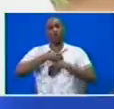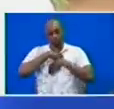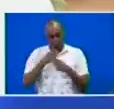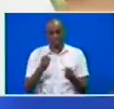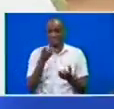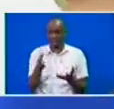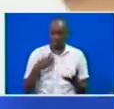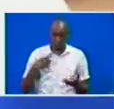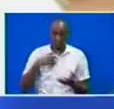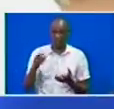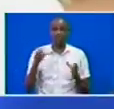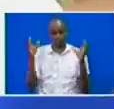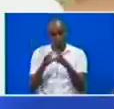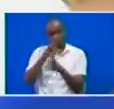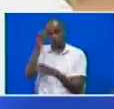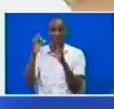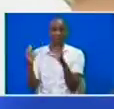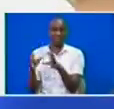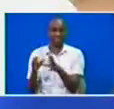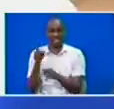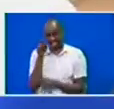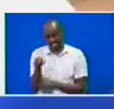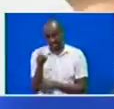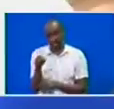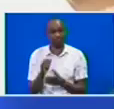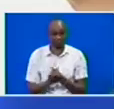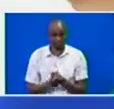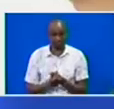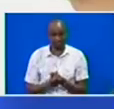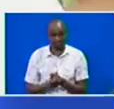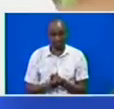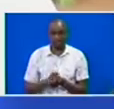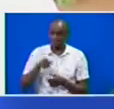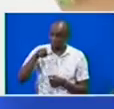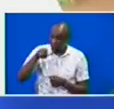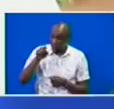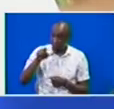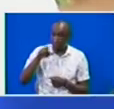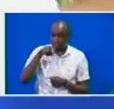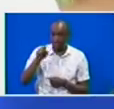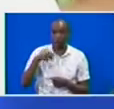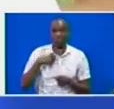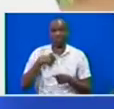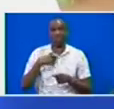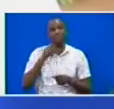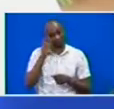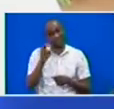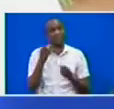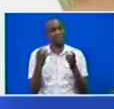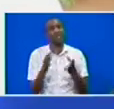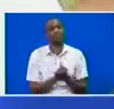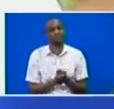right now who are in those small Jubilee parties still have their hearts and their hopes in NASA winning. I've seen many people